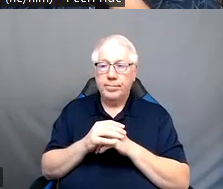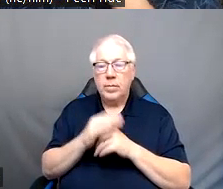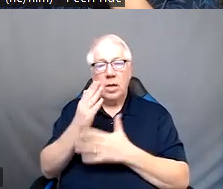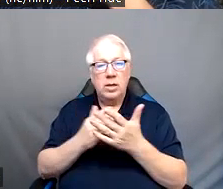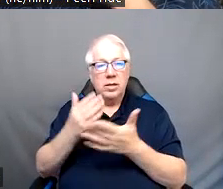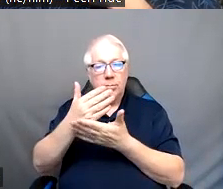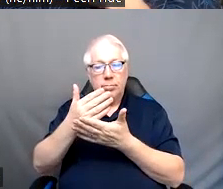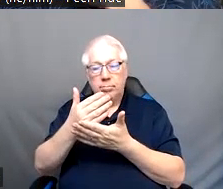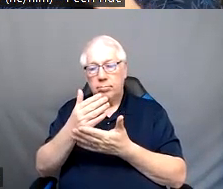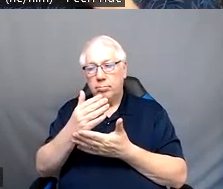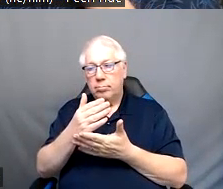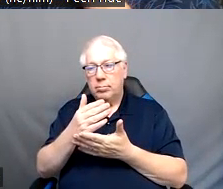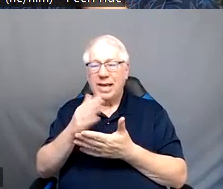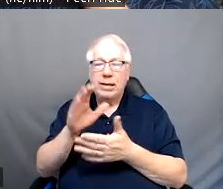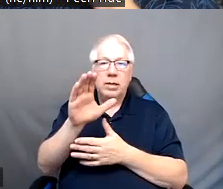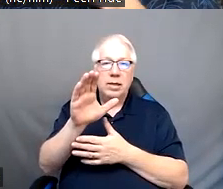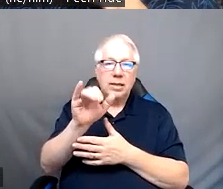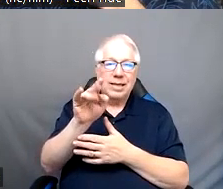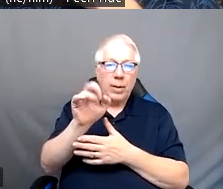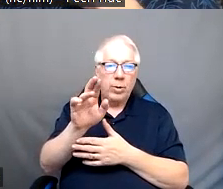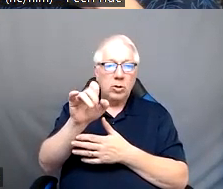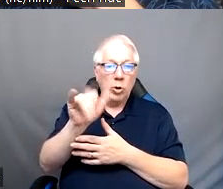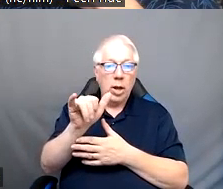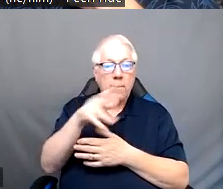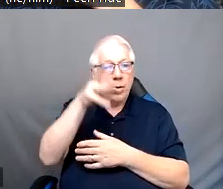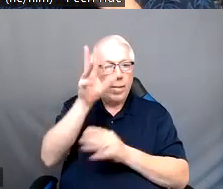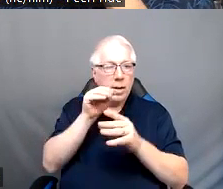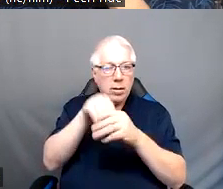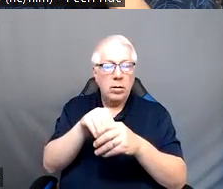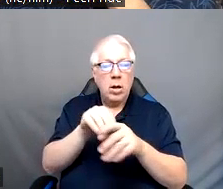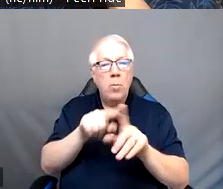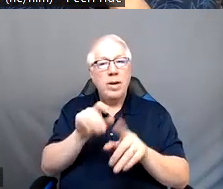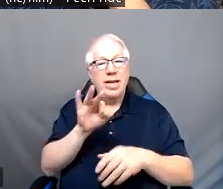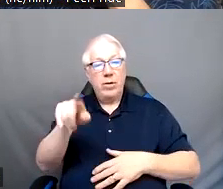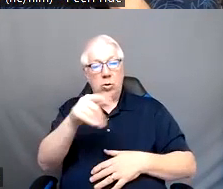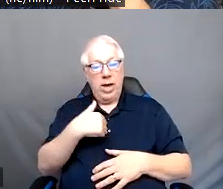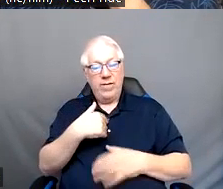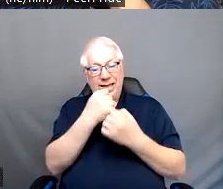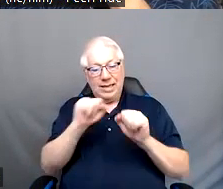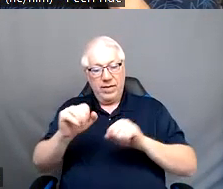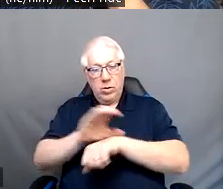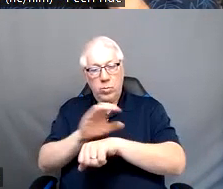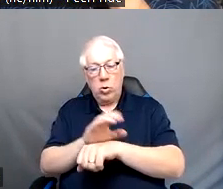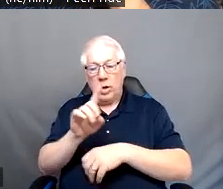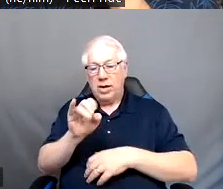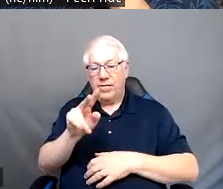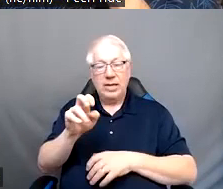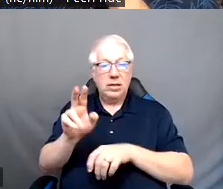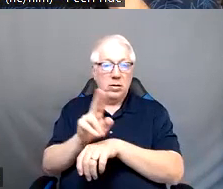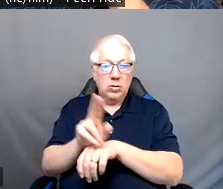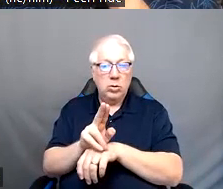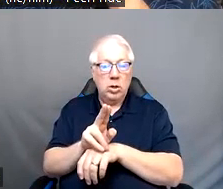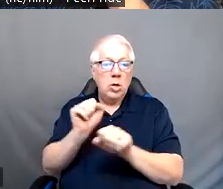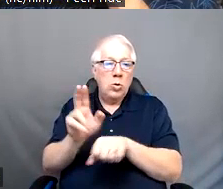pieces to that cybersecurity that parents might put in, but considering if you have a safe computer or device to use that you